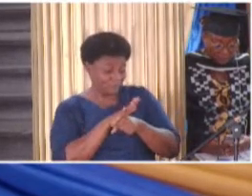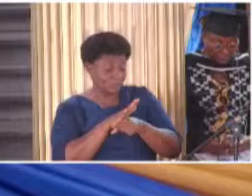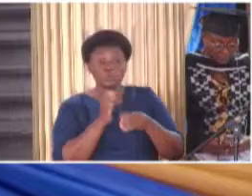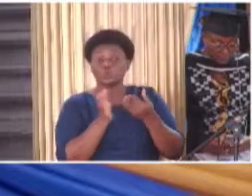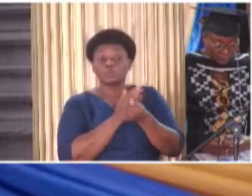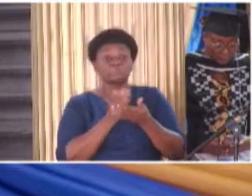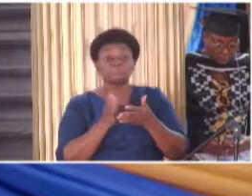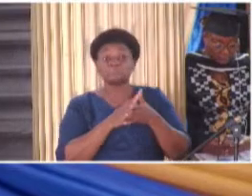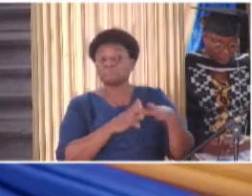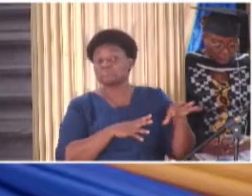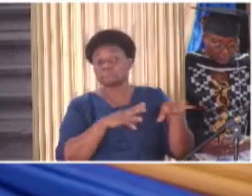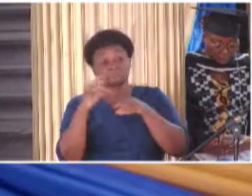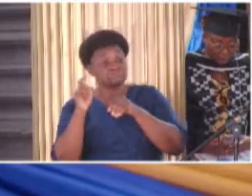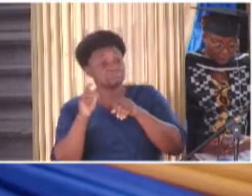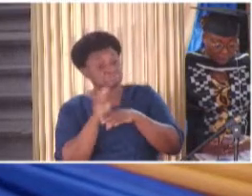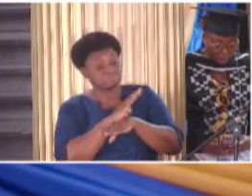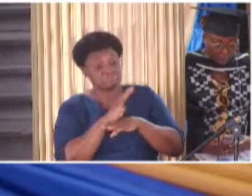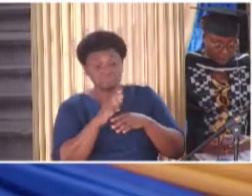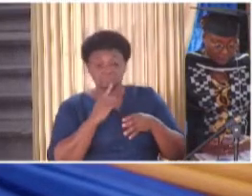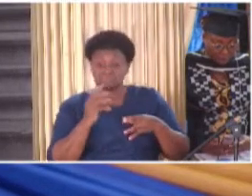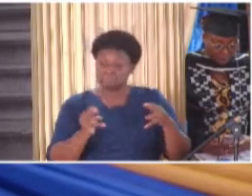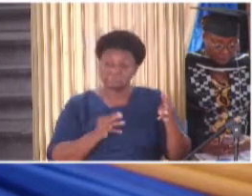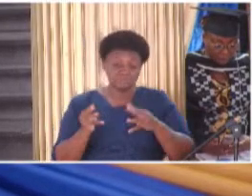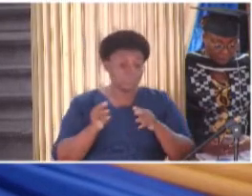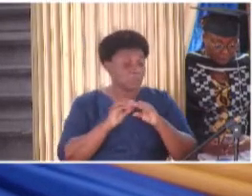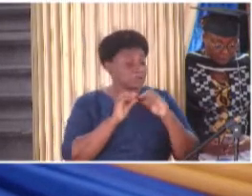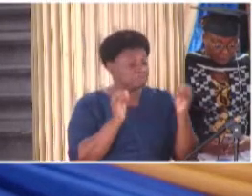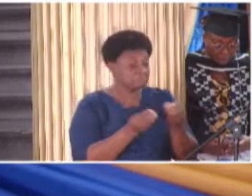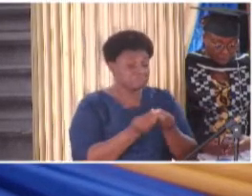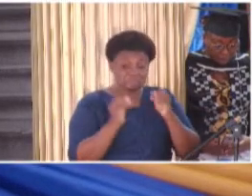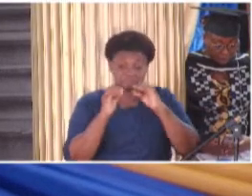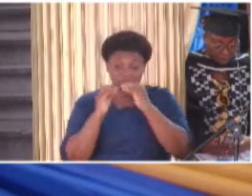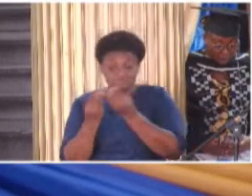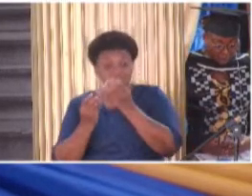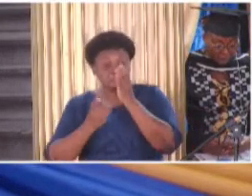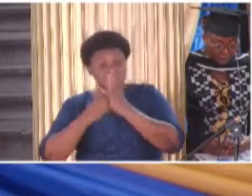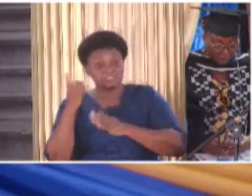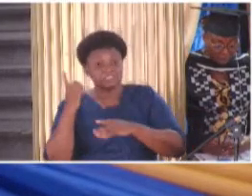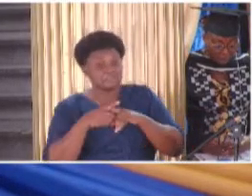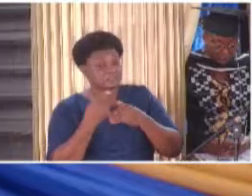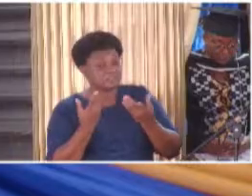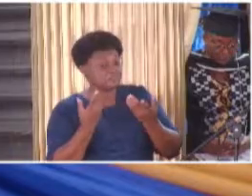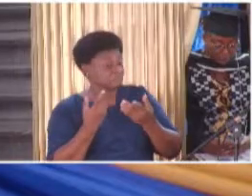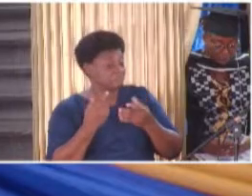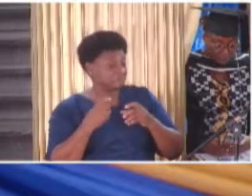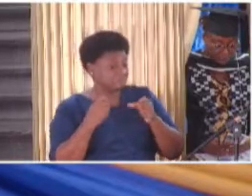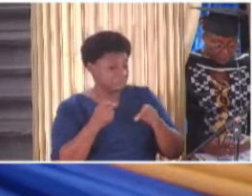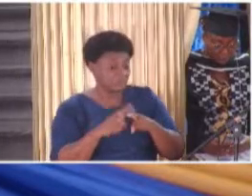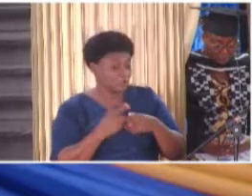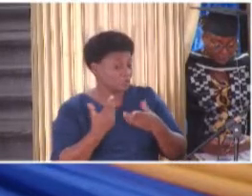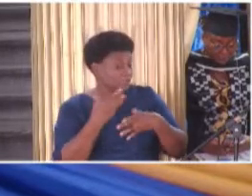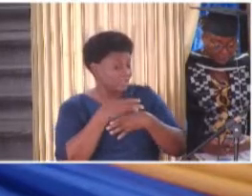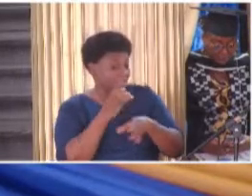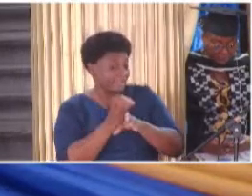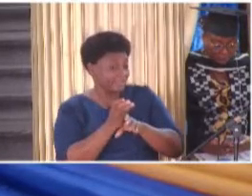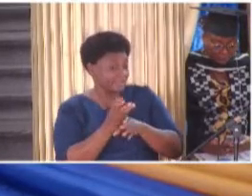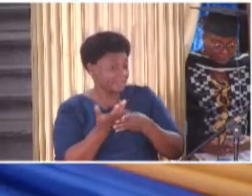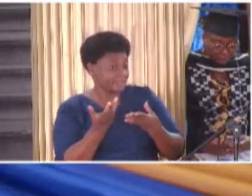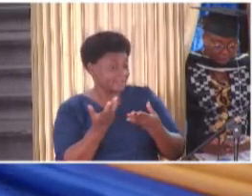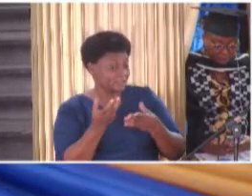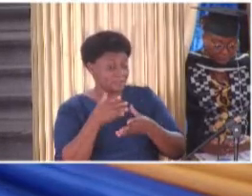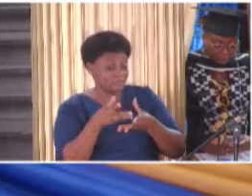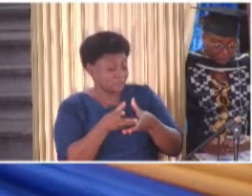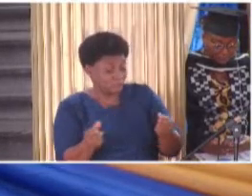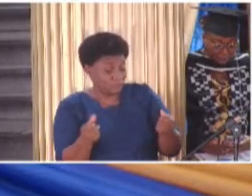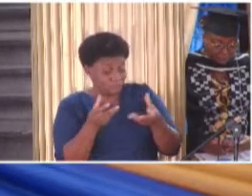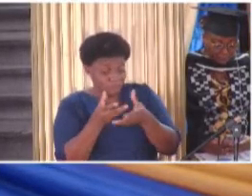lead businesses, manage organizations, develop software, or create text